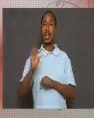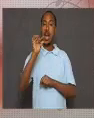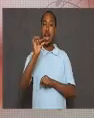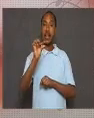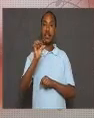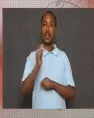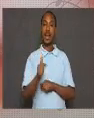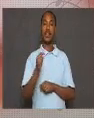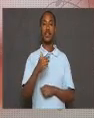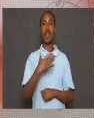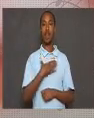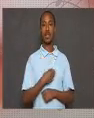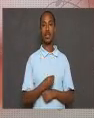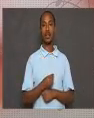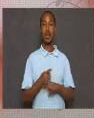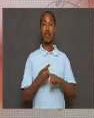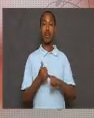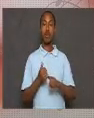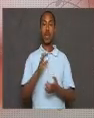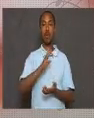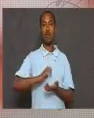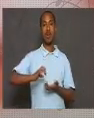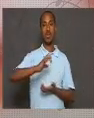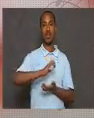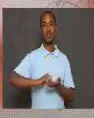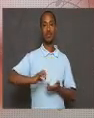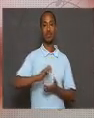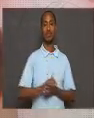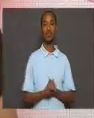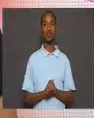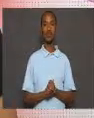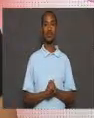a less reactive element from a compound.